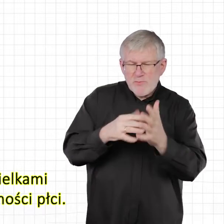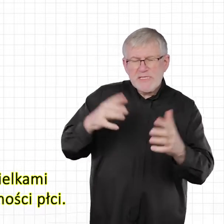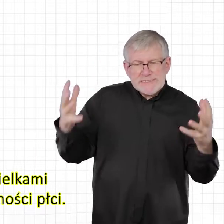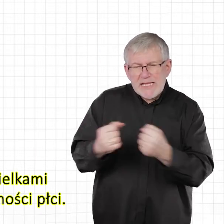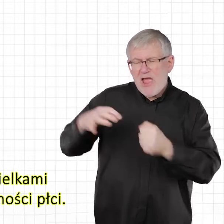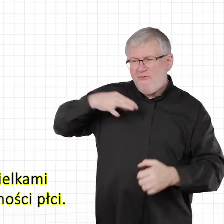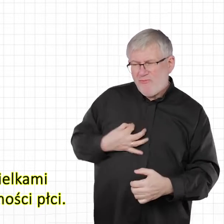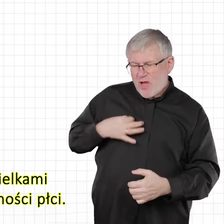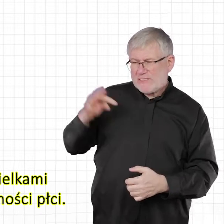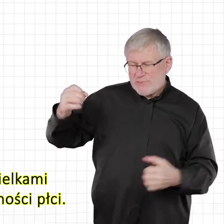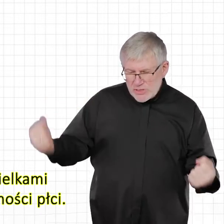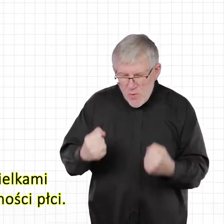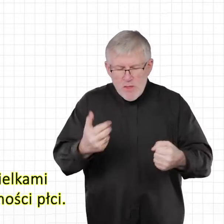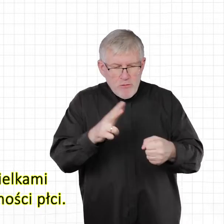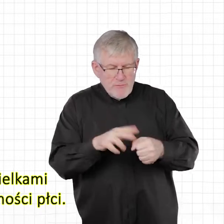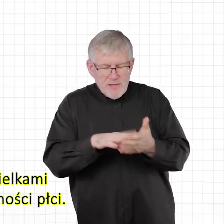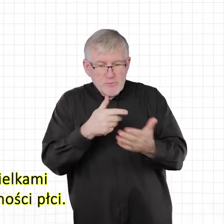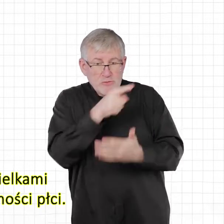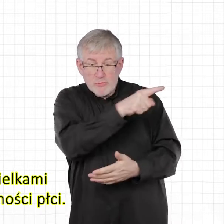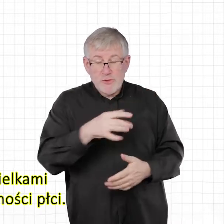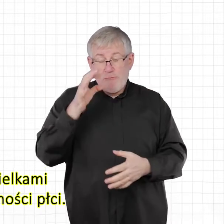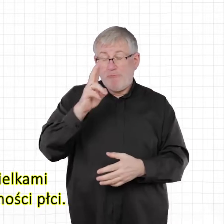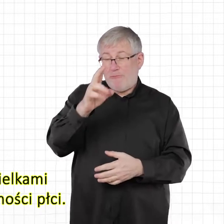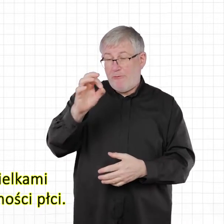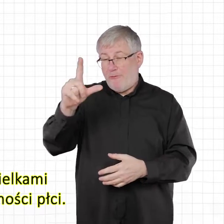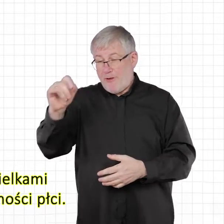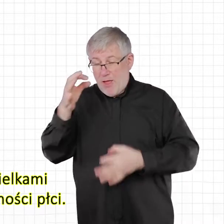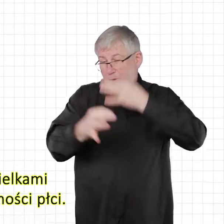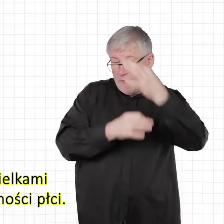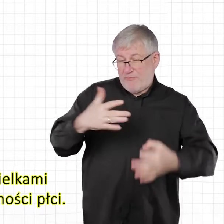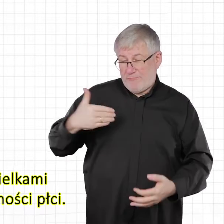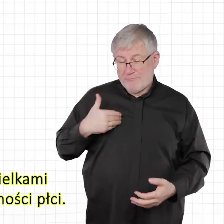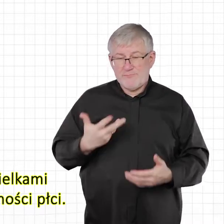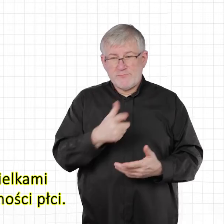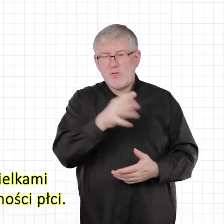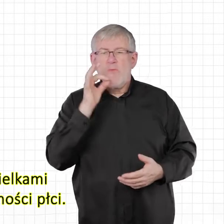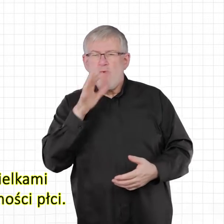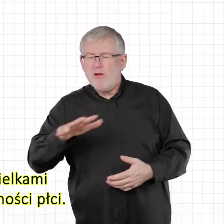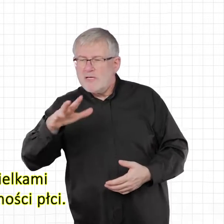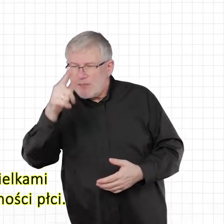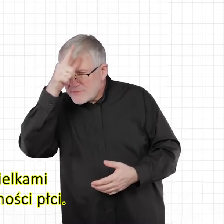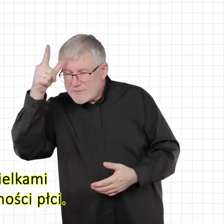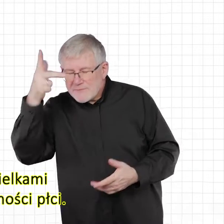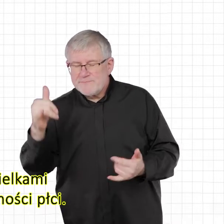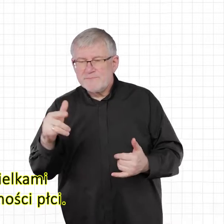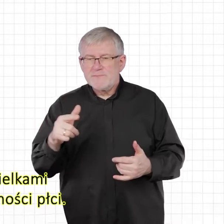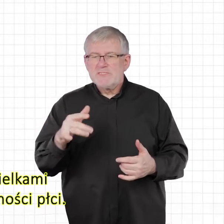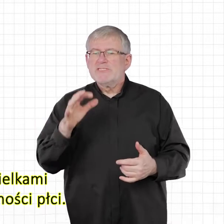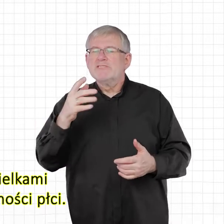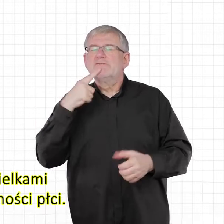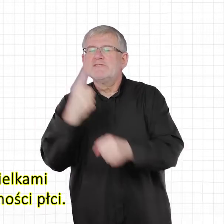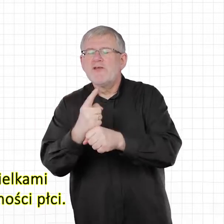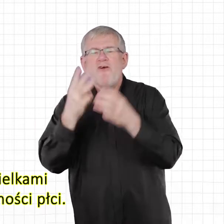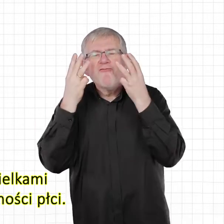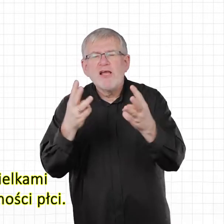also thinking that it's about those teachers and directors who are not